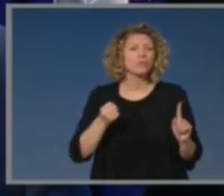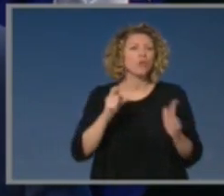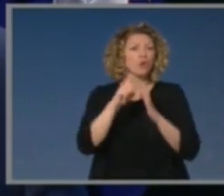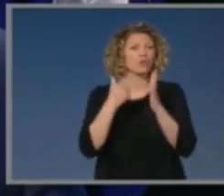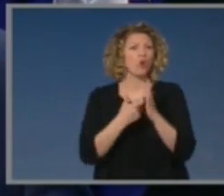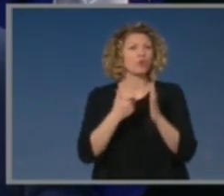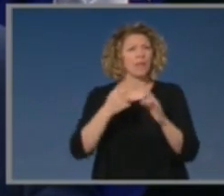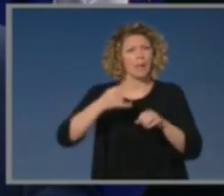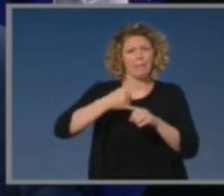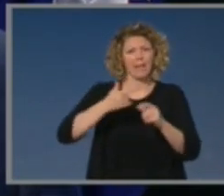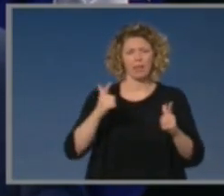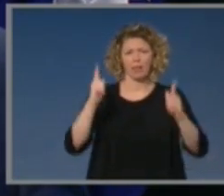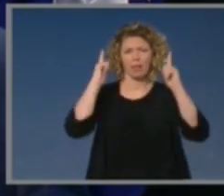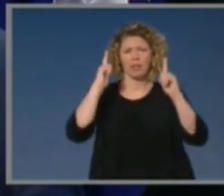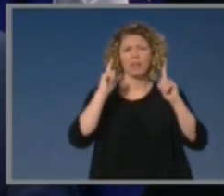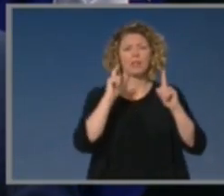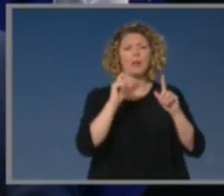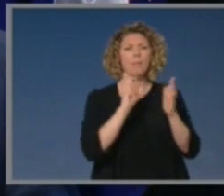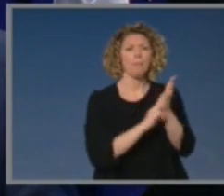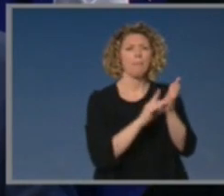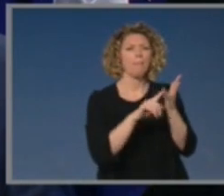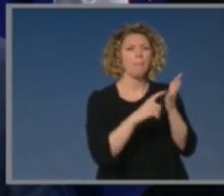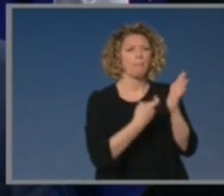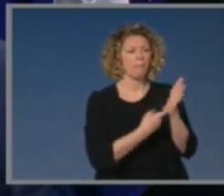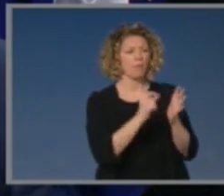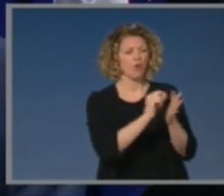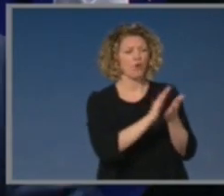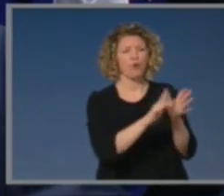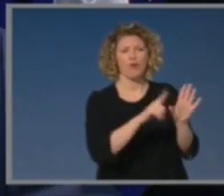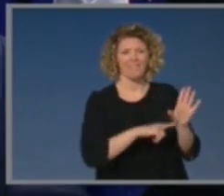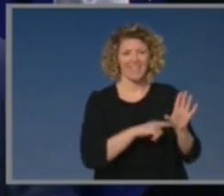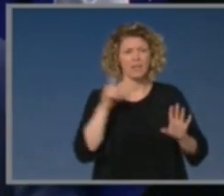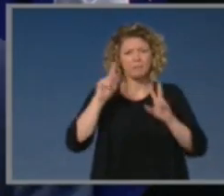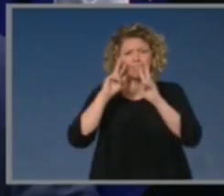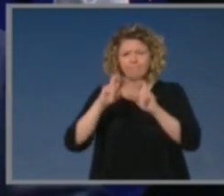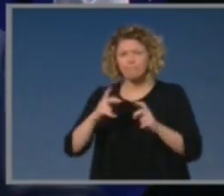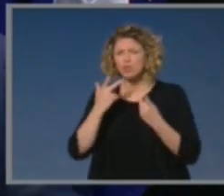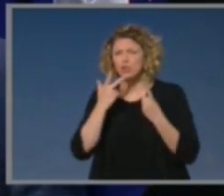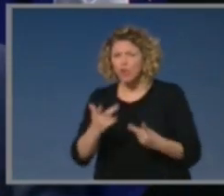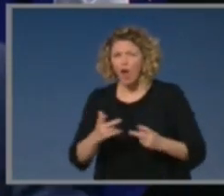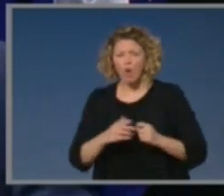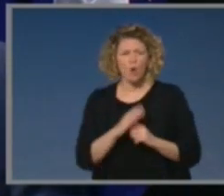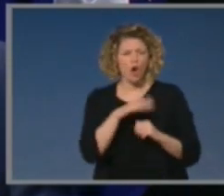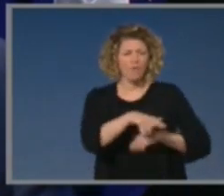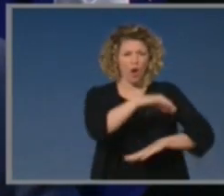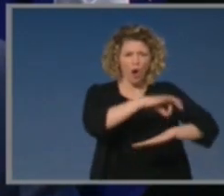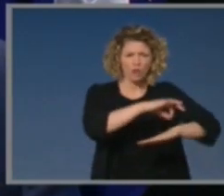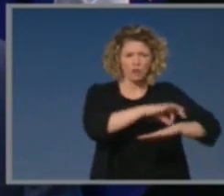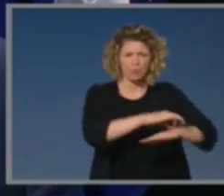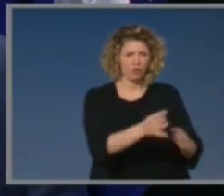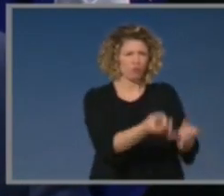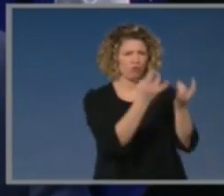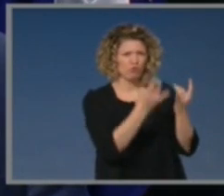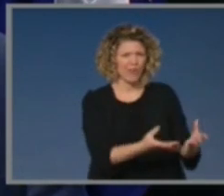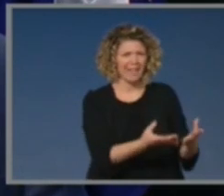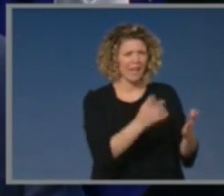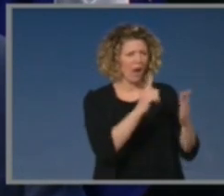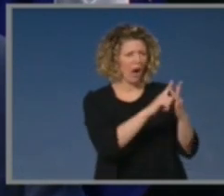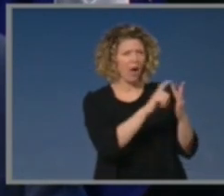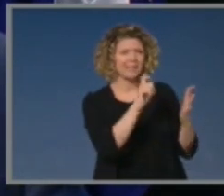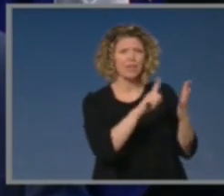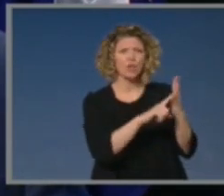to have the strong defences that we've been building, whether it's overall on ICU capacity and PPE and things like that, but